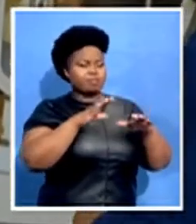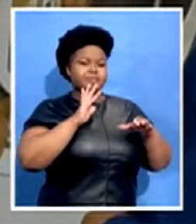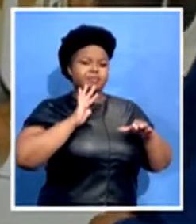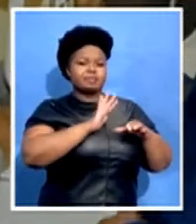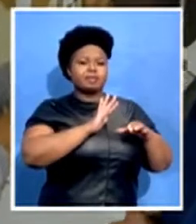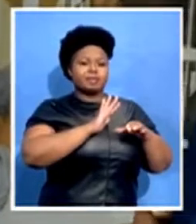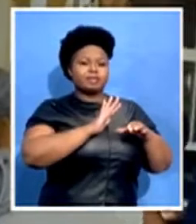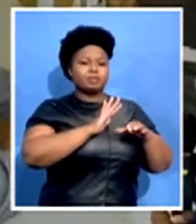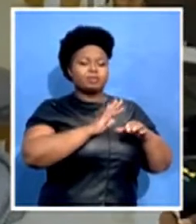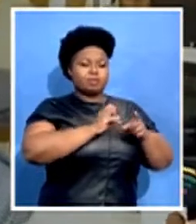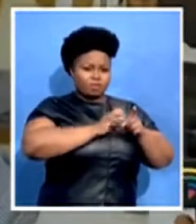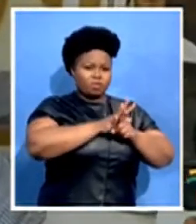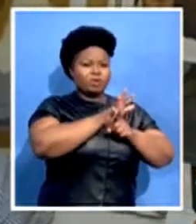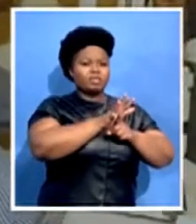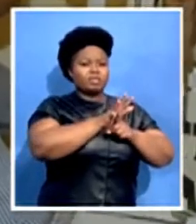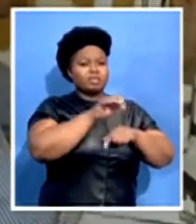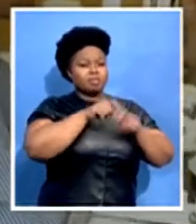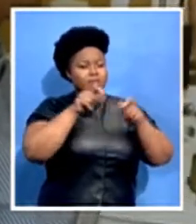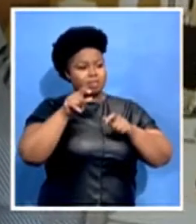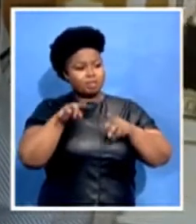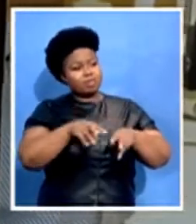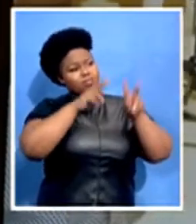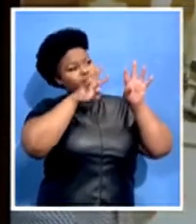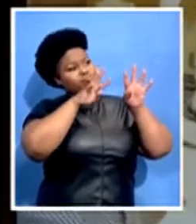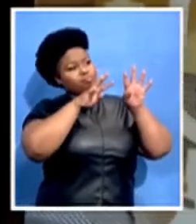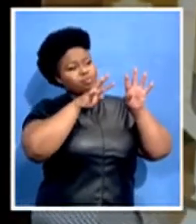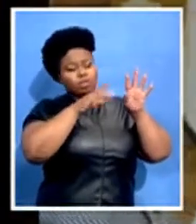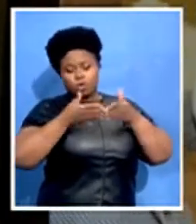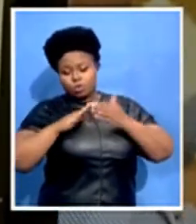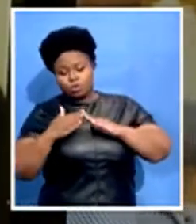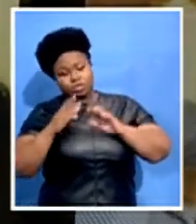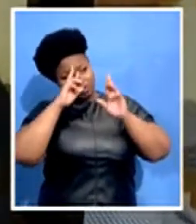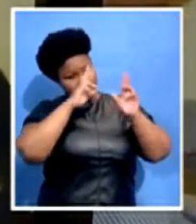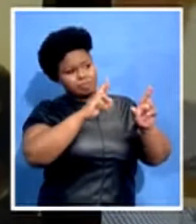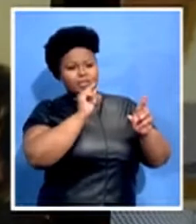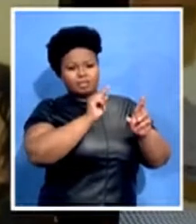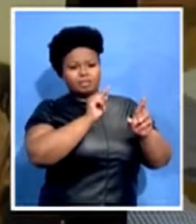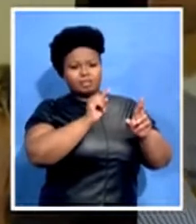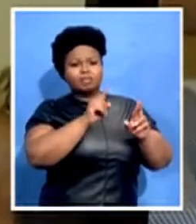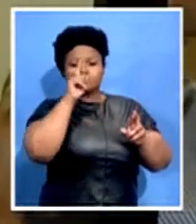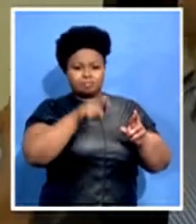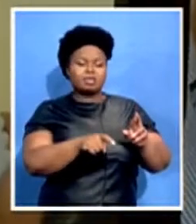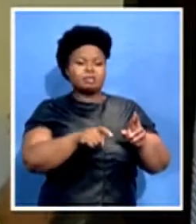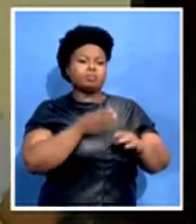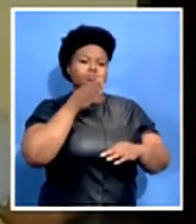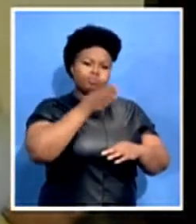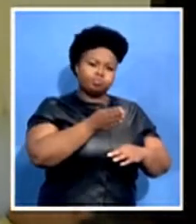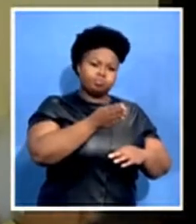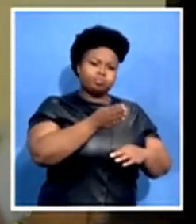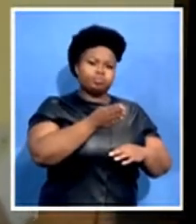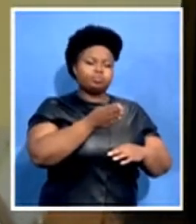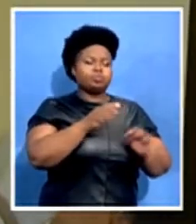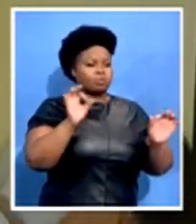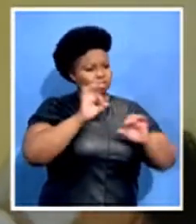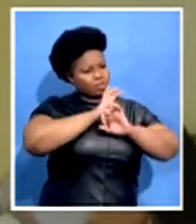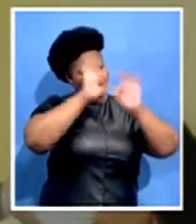respected by our communities should really come forward to send the clear message that this